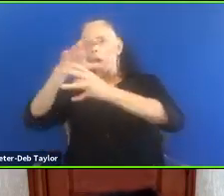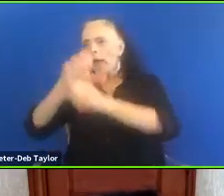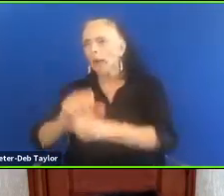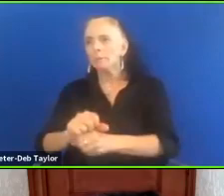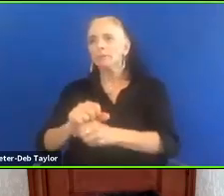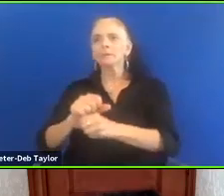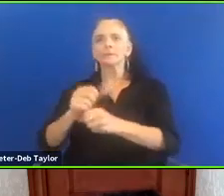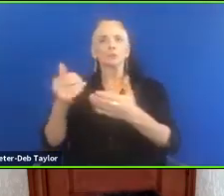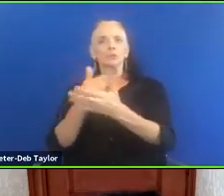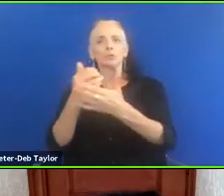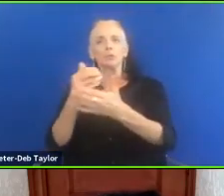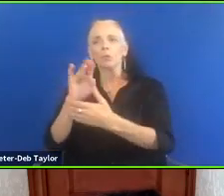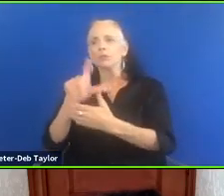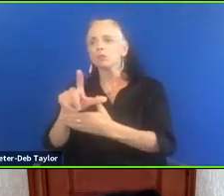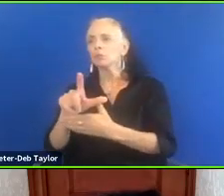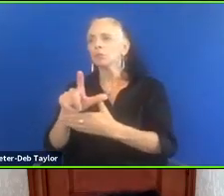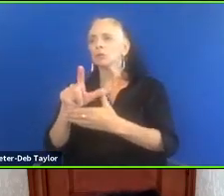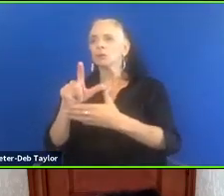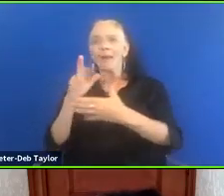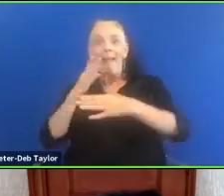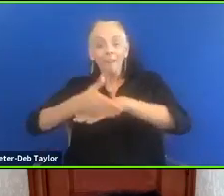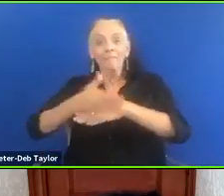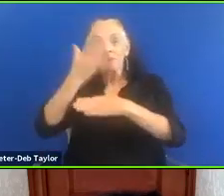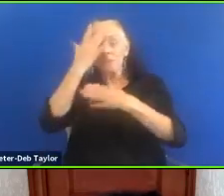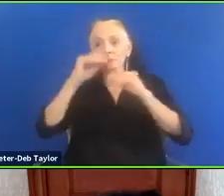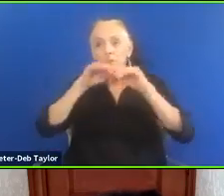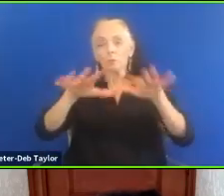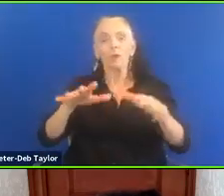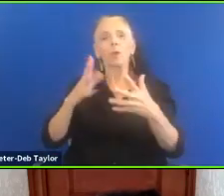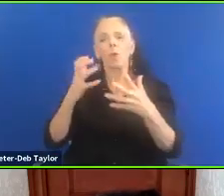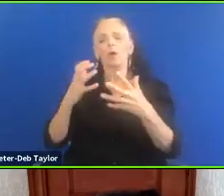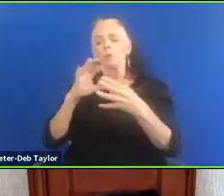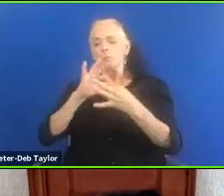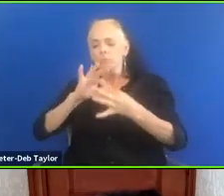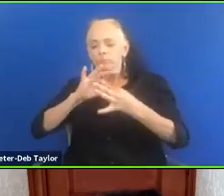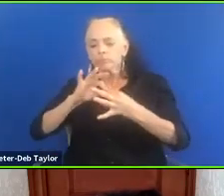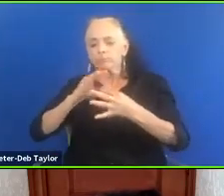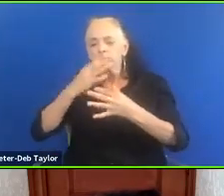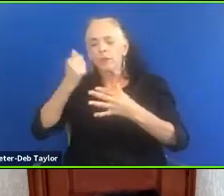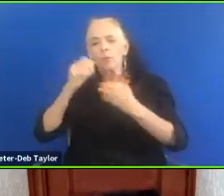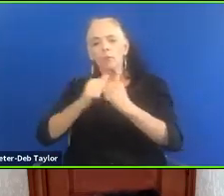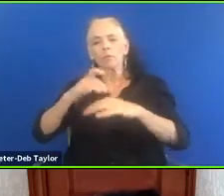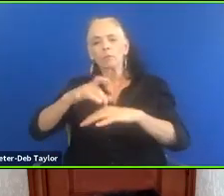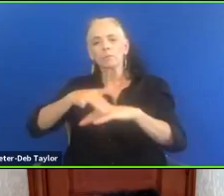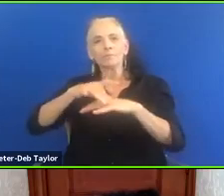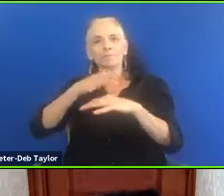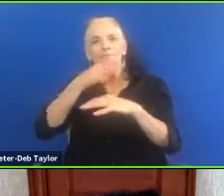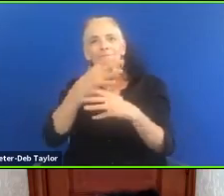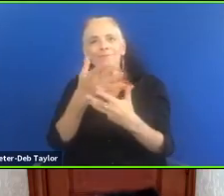more intimate relation with the essence of the Mother Earth and the magnificence of the cosmos.